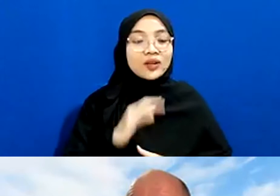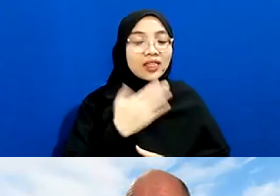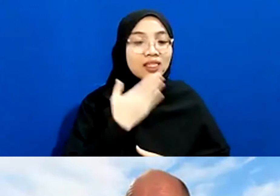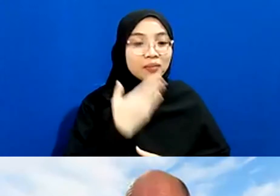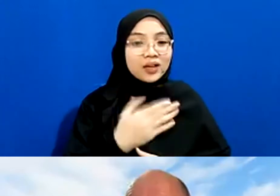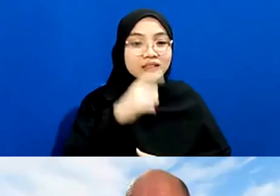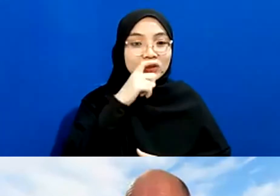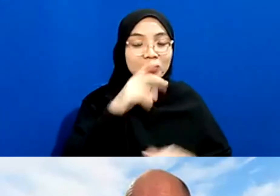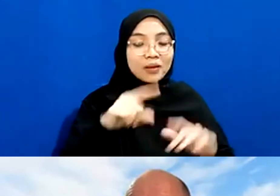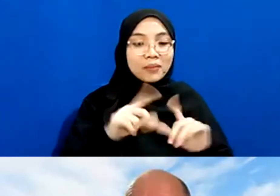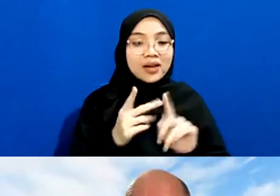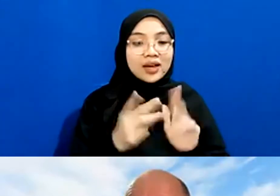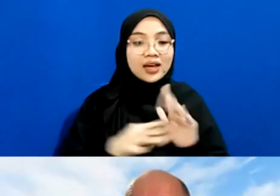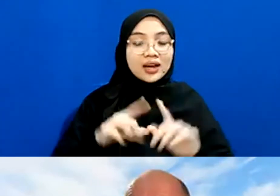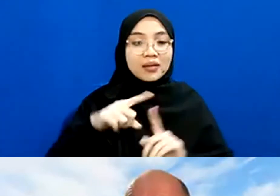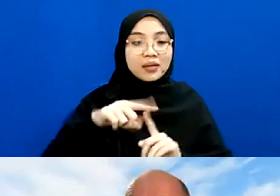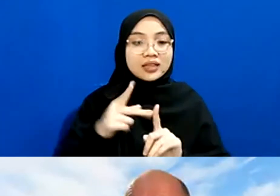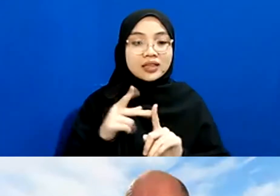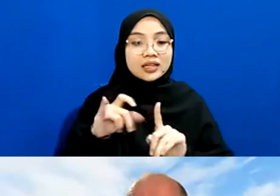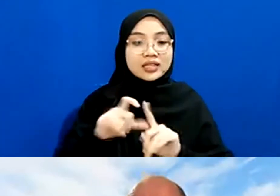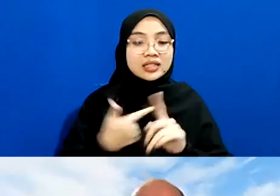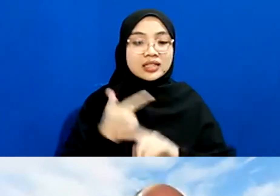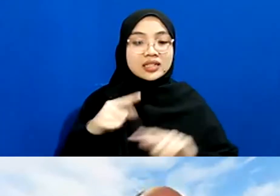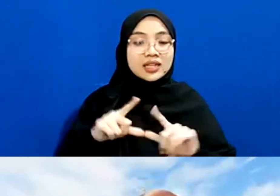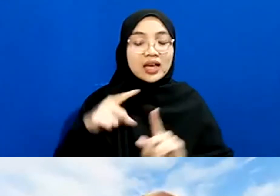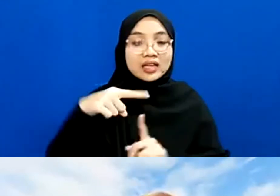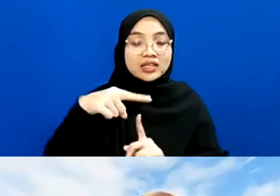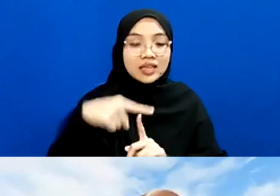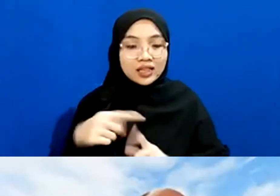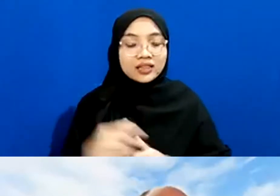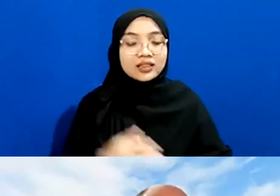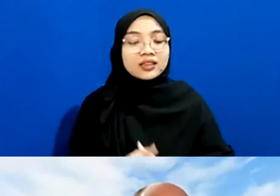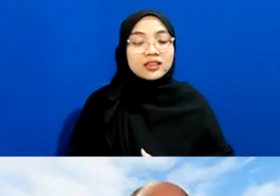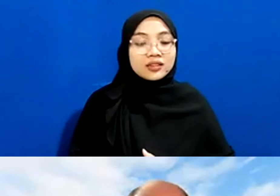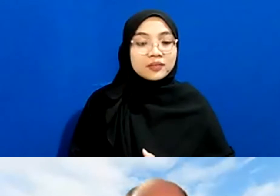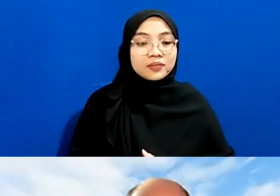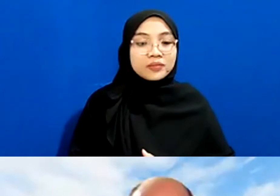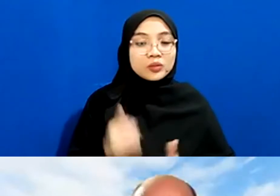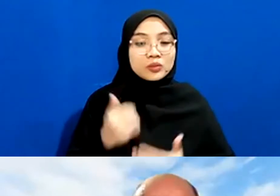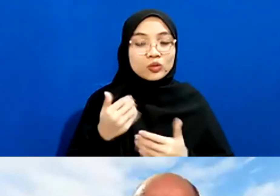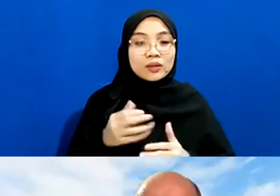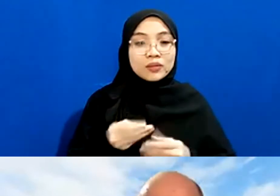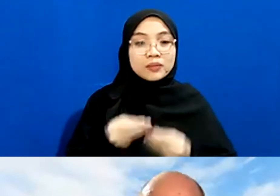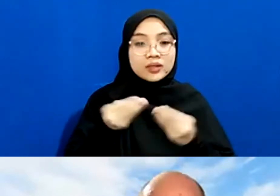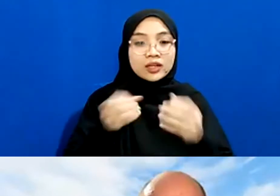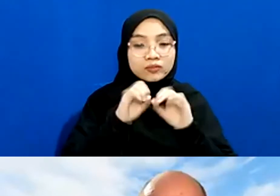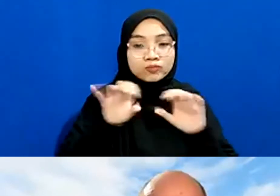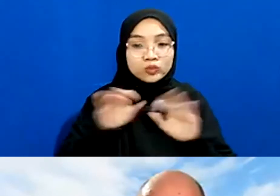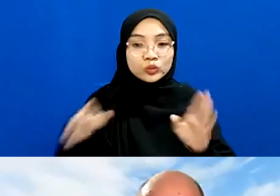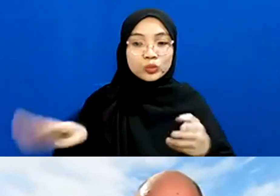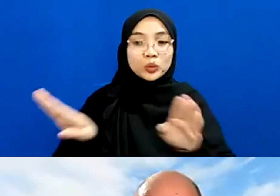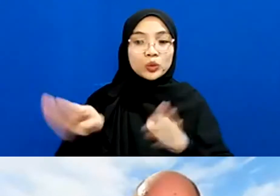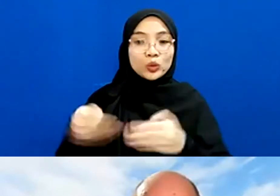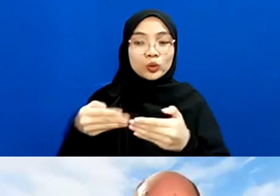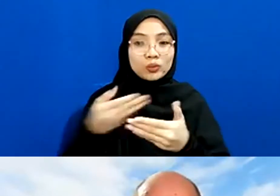Bapak Rahmat Hidayat. Greatly appreciated that you give your closing remarks to all of us.